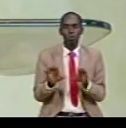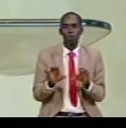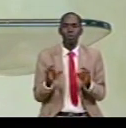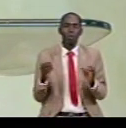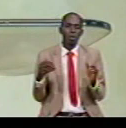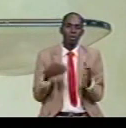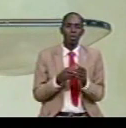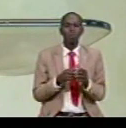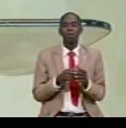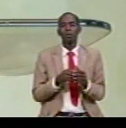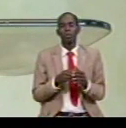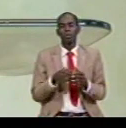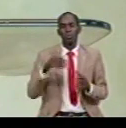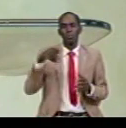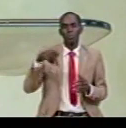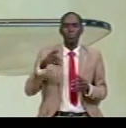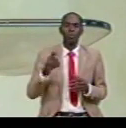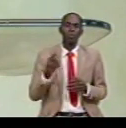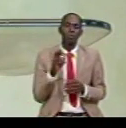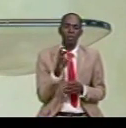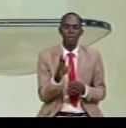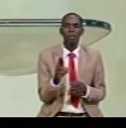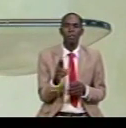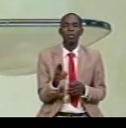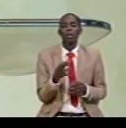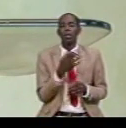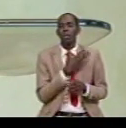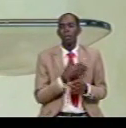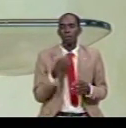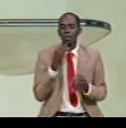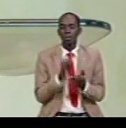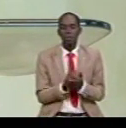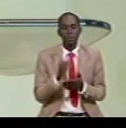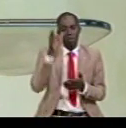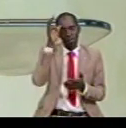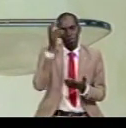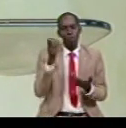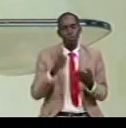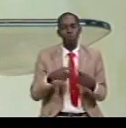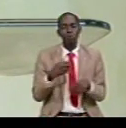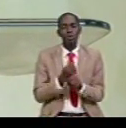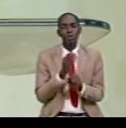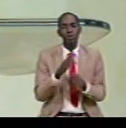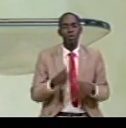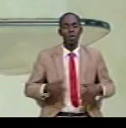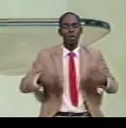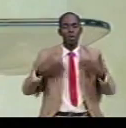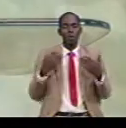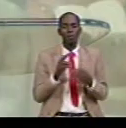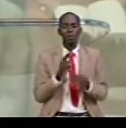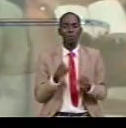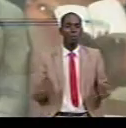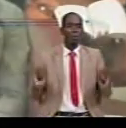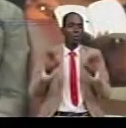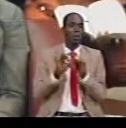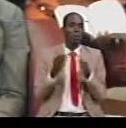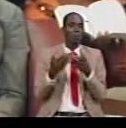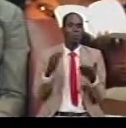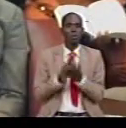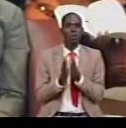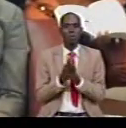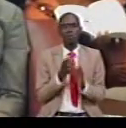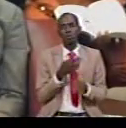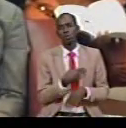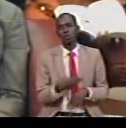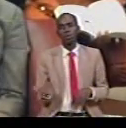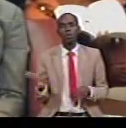what God has placed in your life, and to leave you shallow, empty, useless, and hopeless, it will not happen to any of us in Jesus' name.